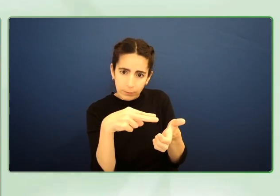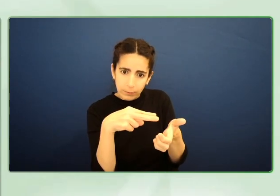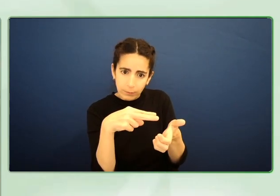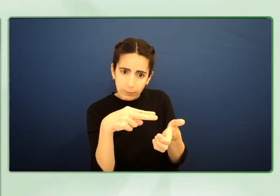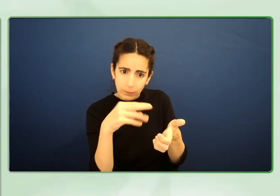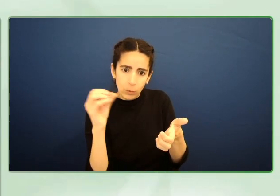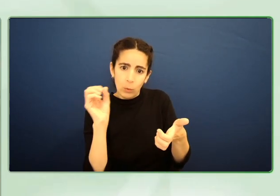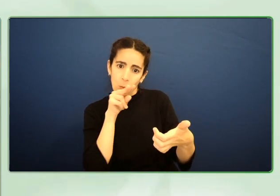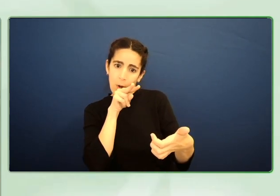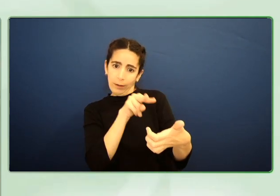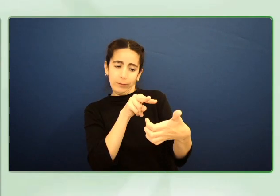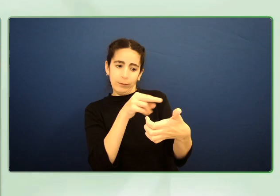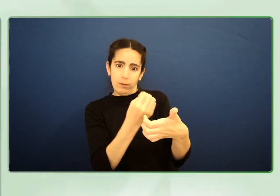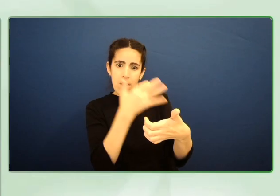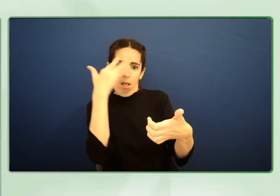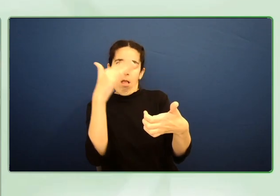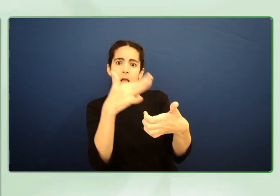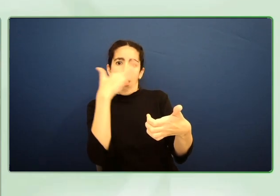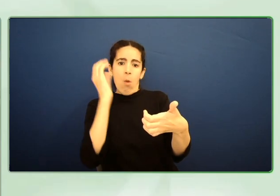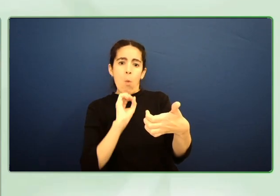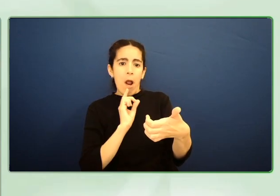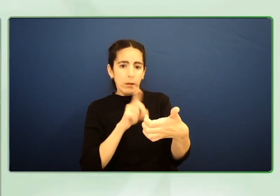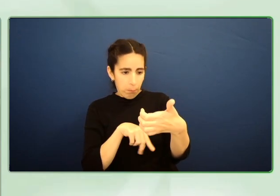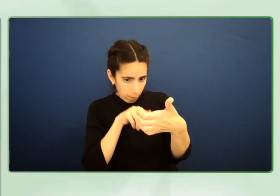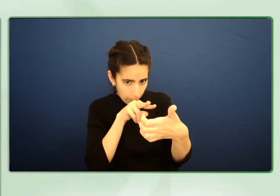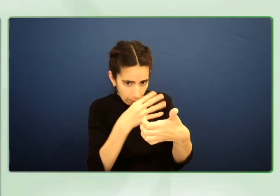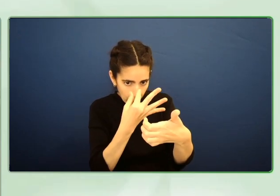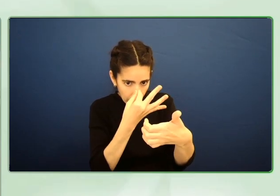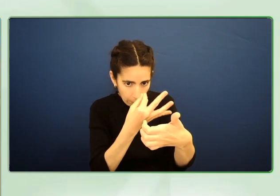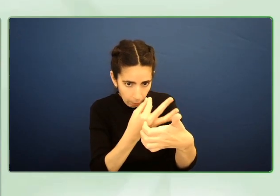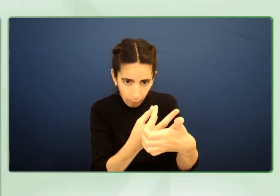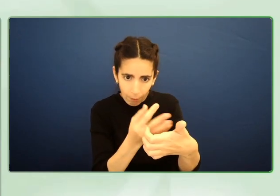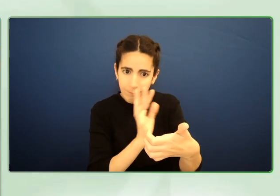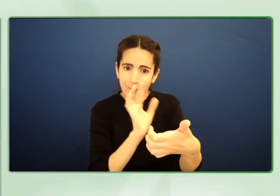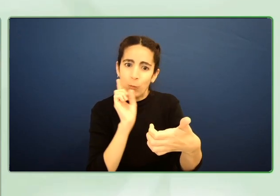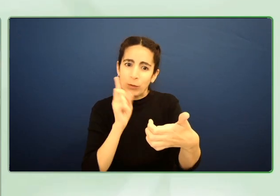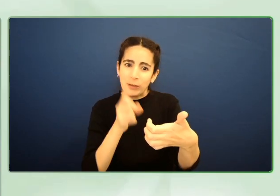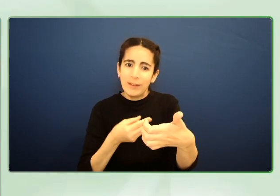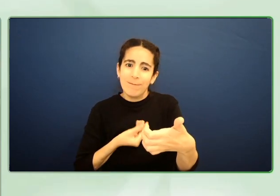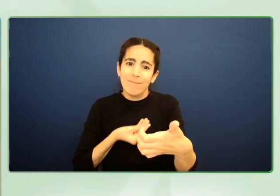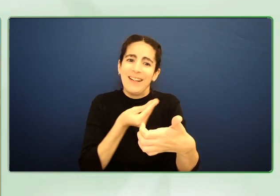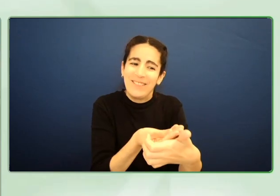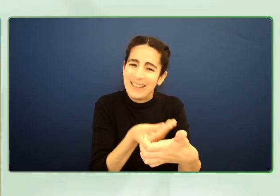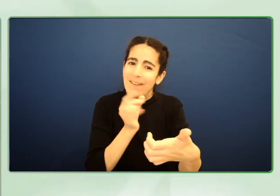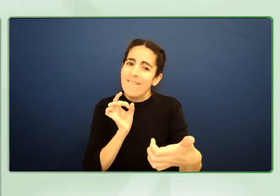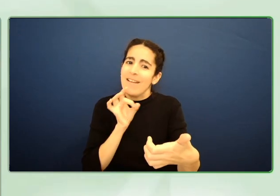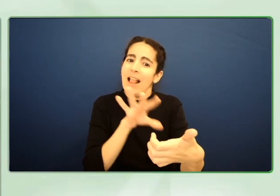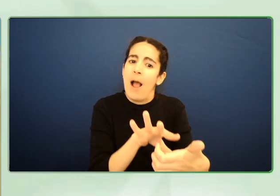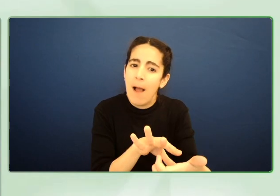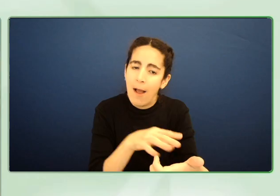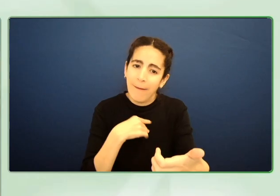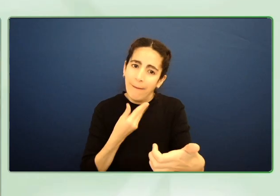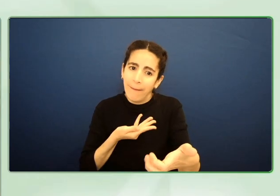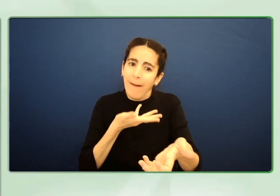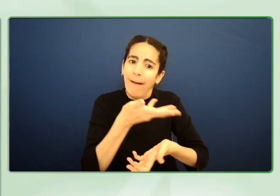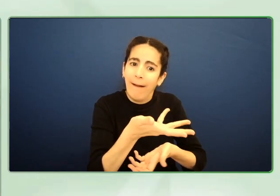have to give your feedback, you have to be interactive, you have to follow, you have to actively listen. And we have one